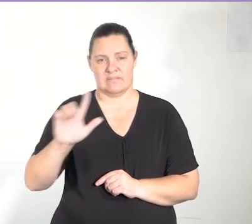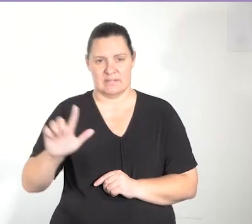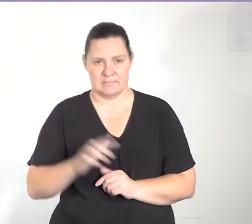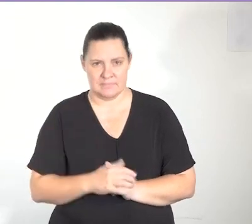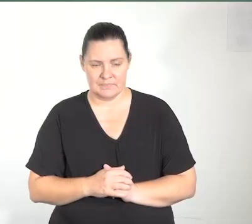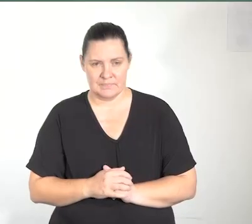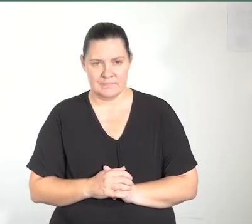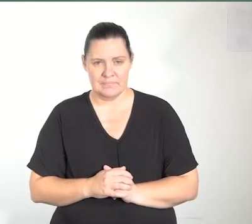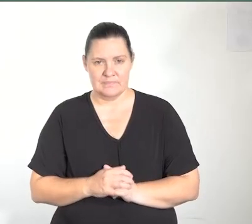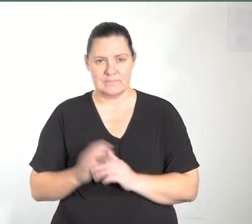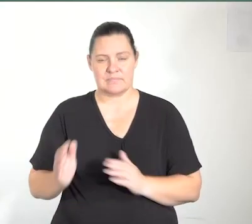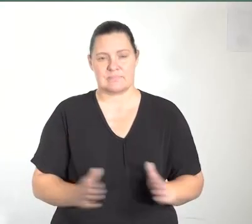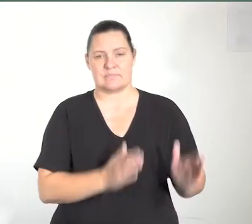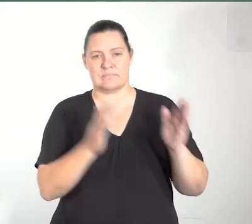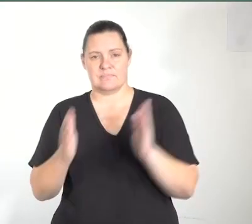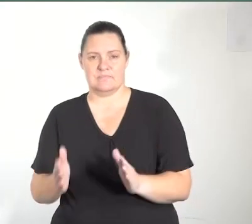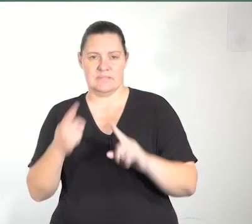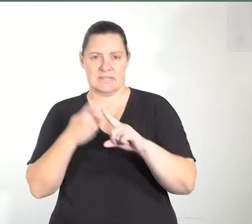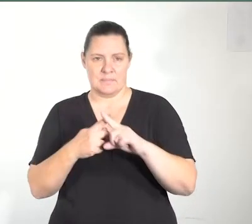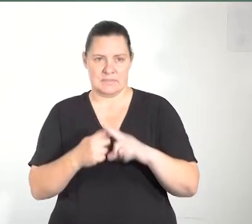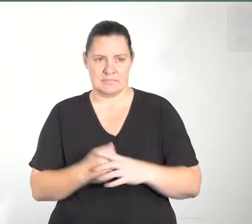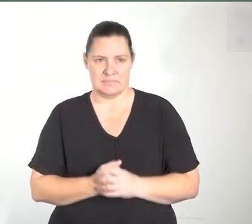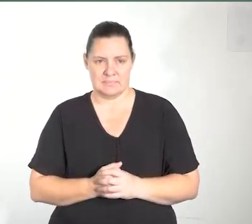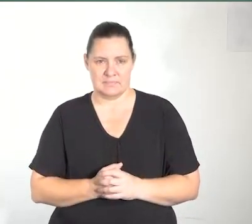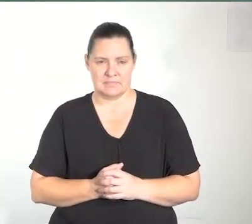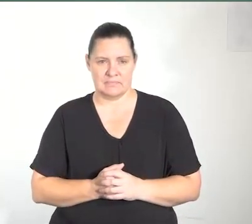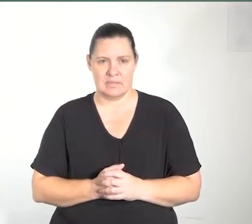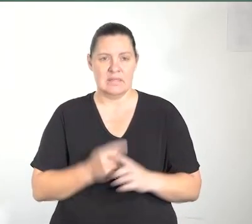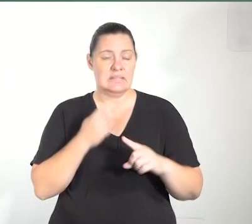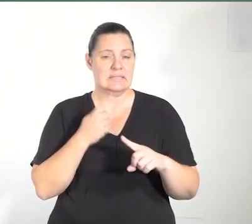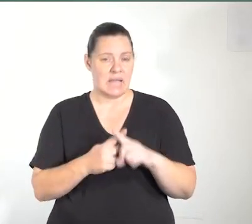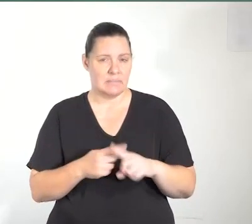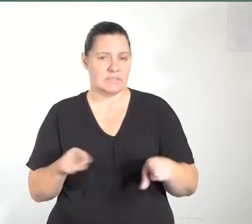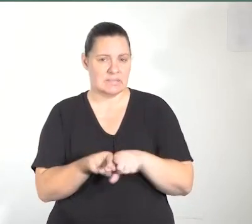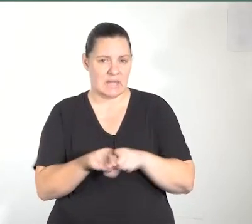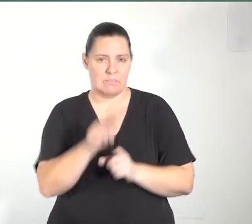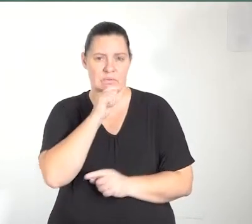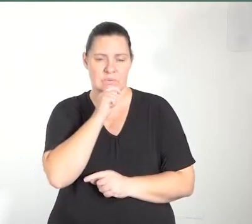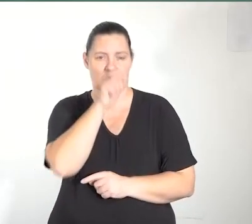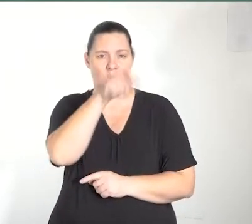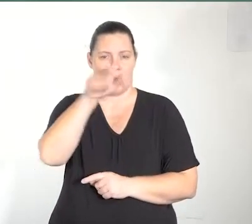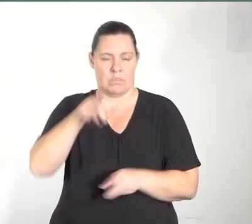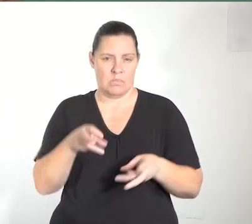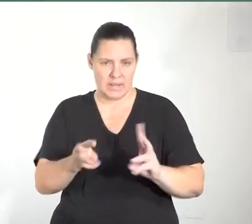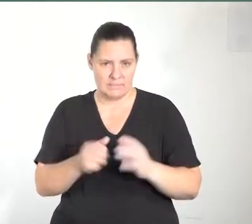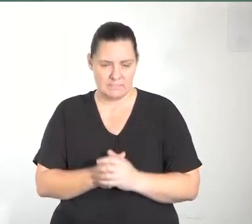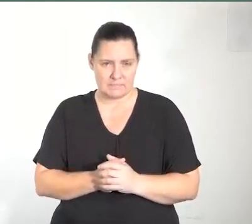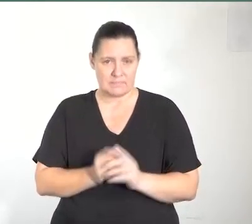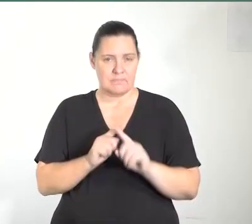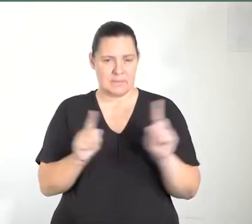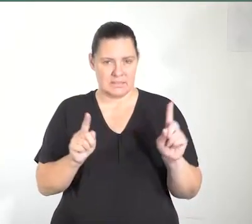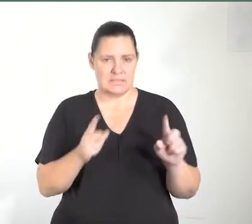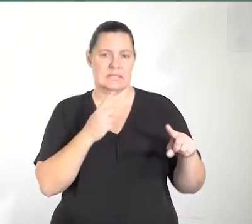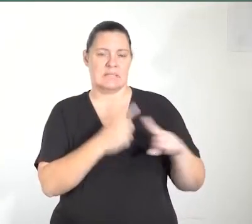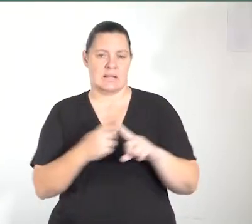41,257. Let's move on to multiplication. So multiplication, we also use the column method in the same way, but now